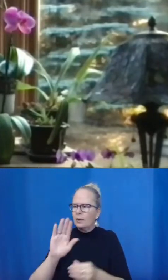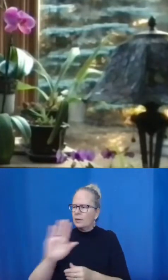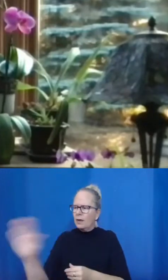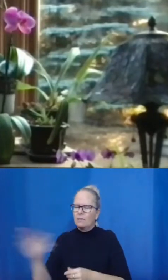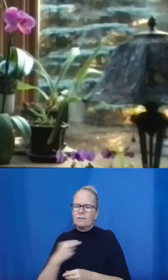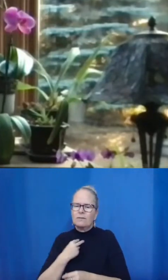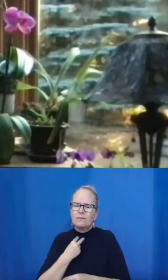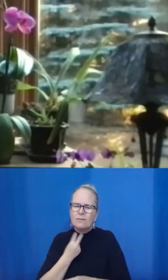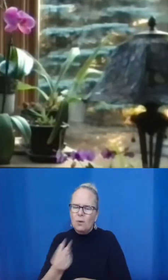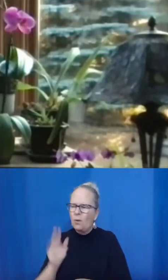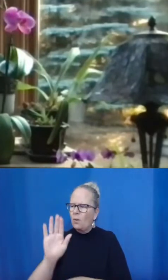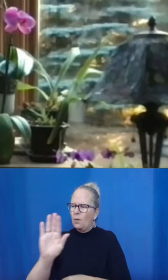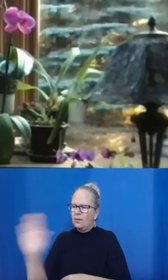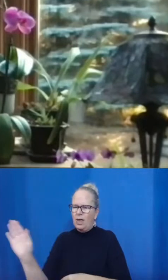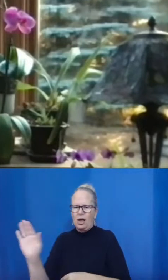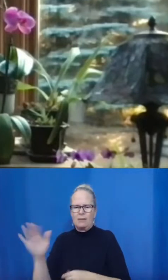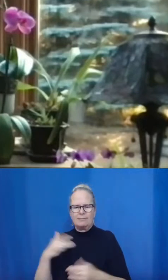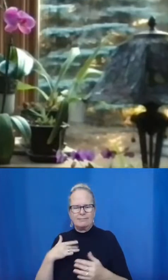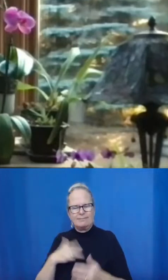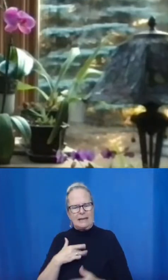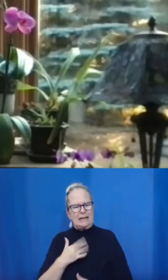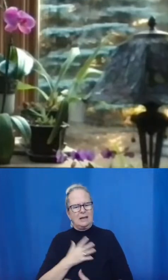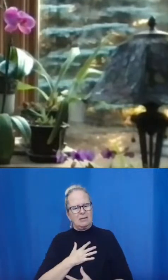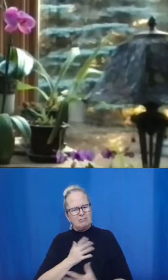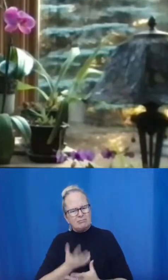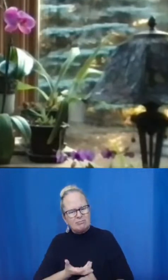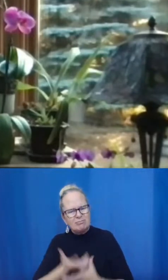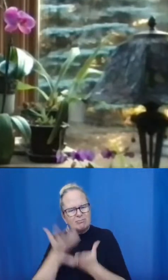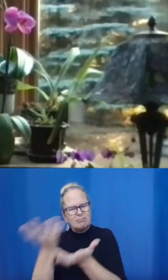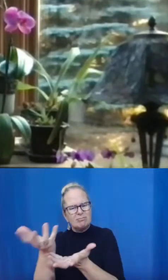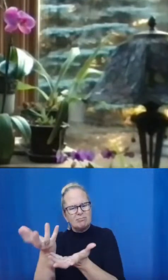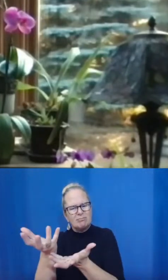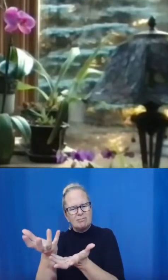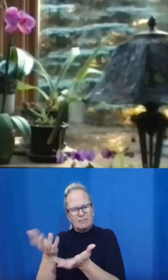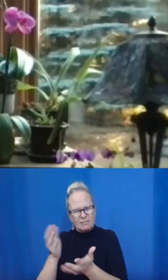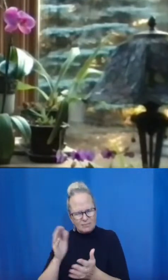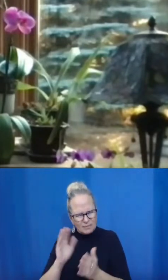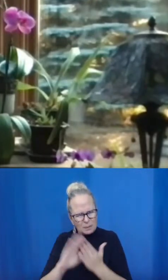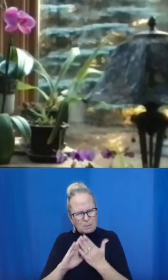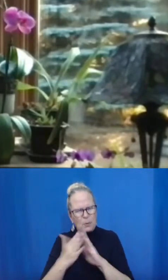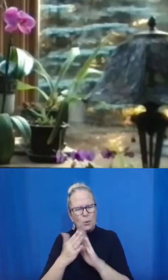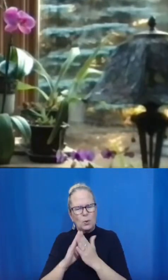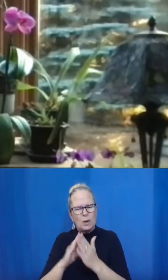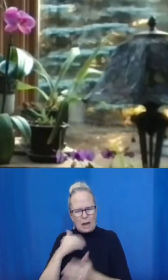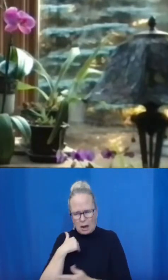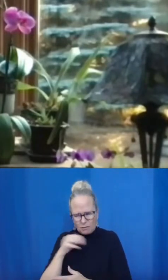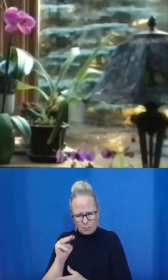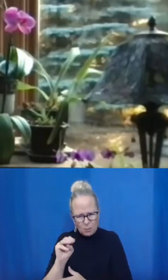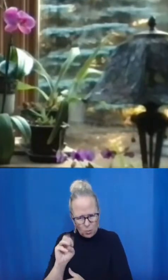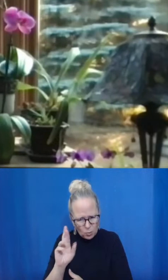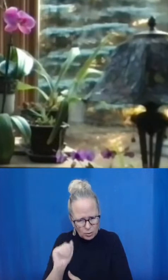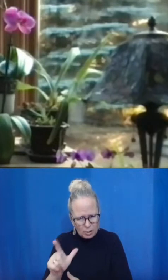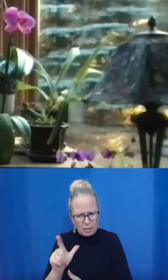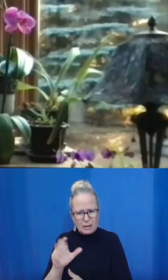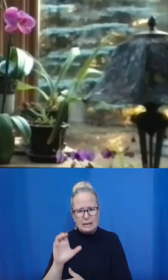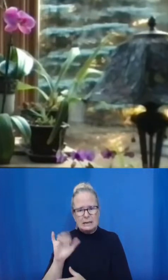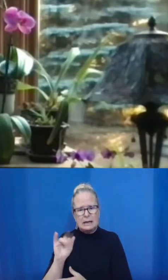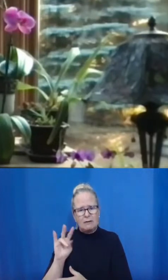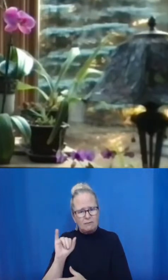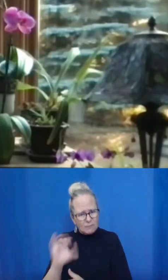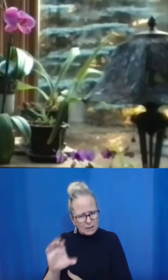from this lifetime pandemic situation, but to offer